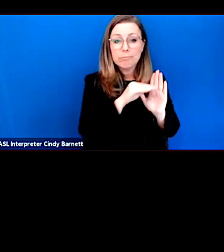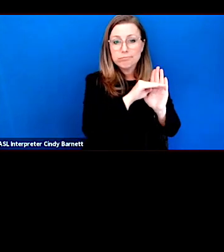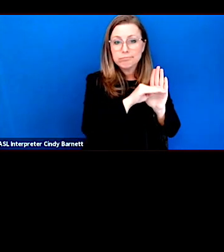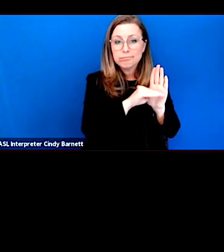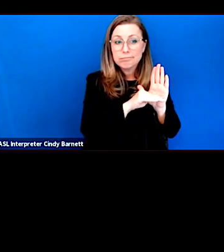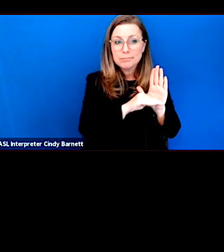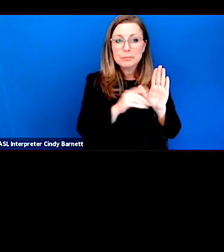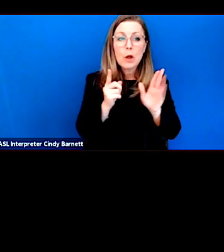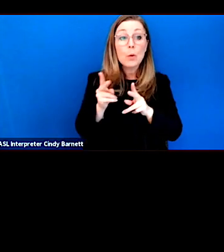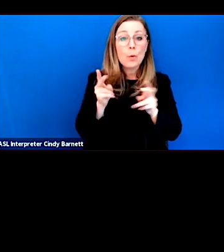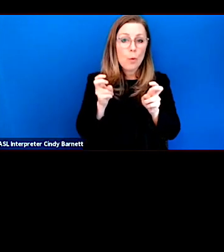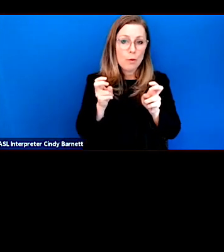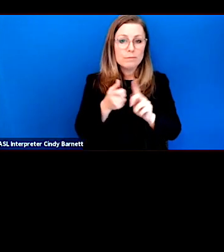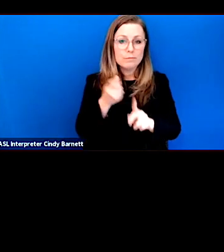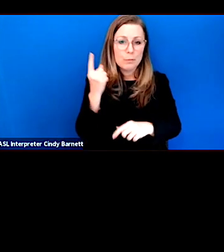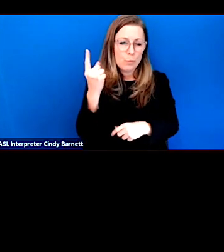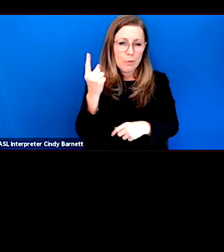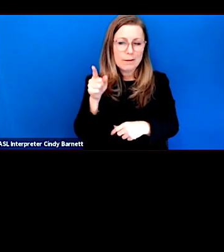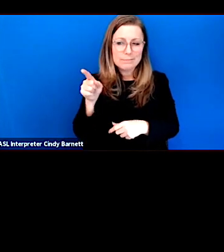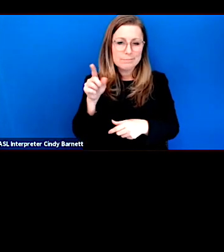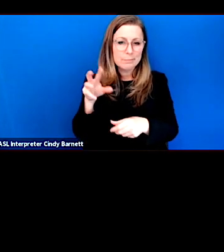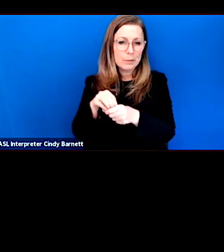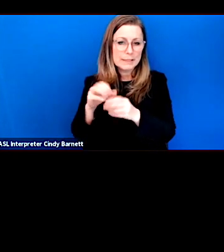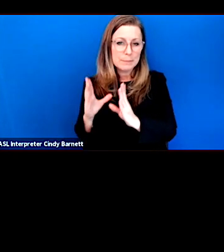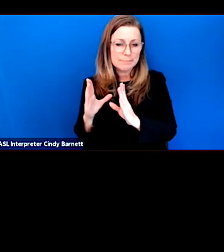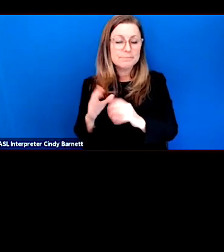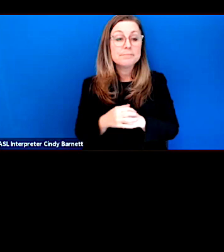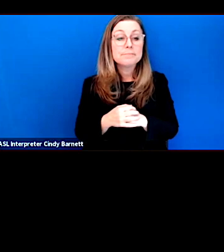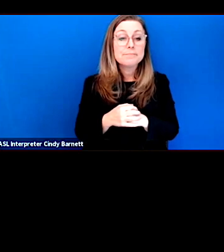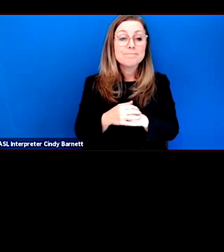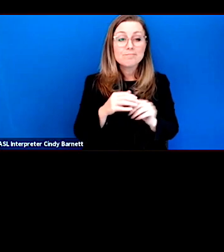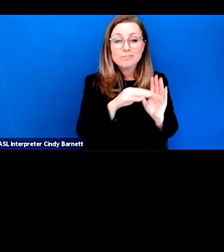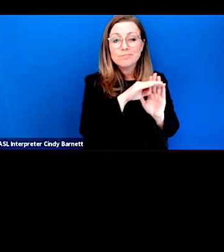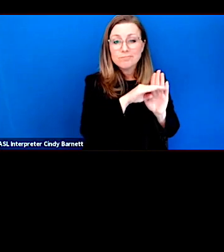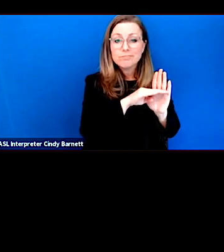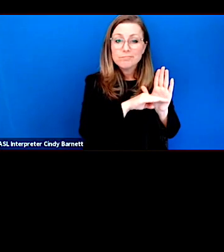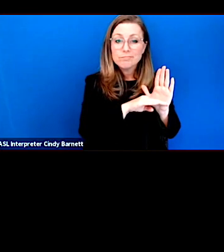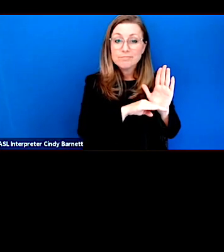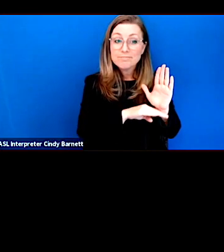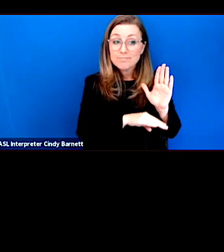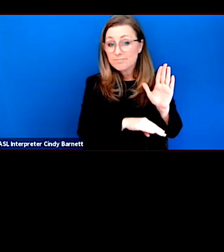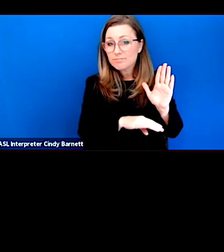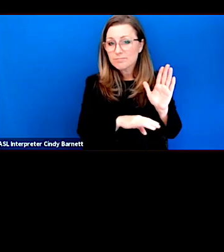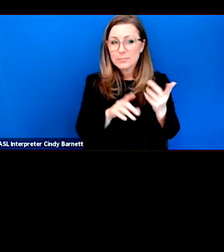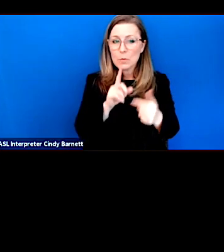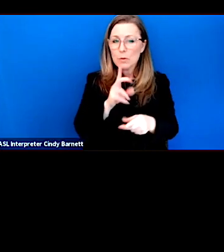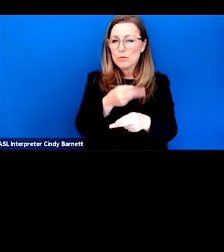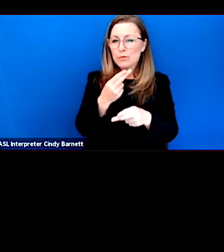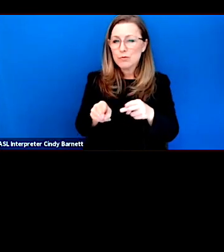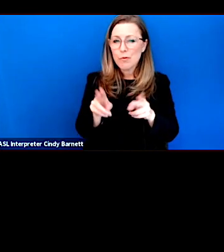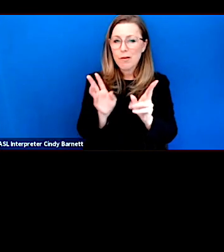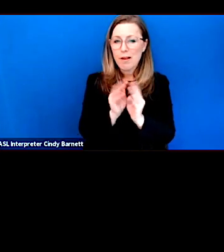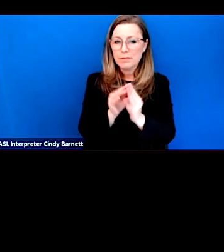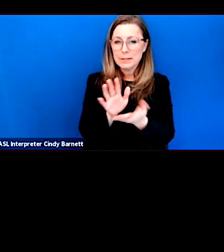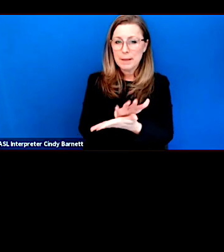studies. And this goes on, and it was a short conference paper, so the memo itself